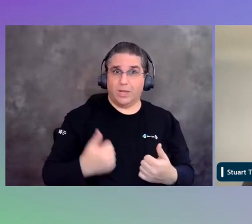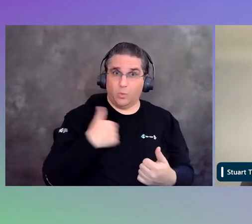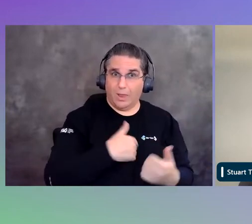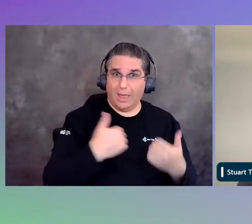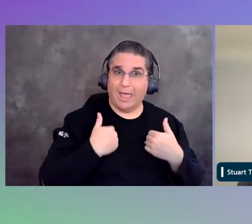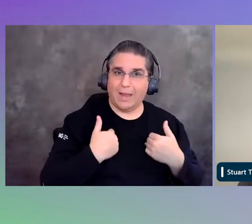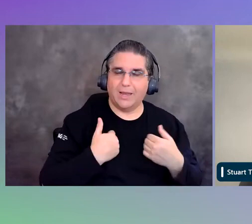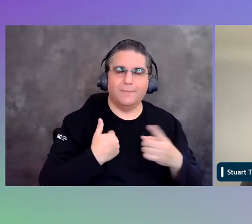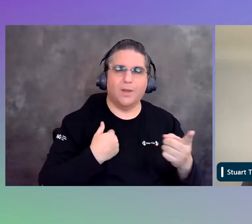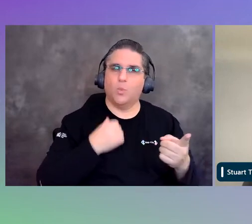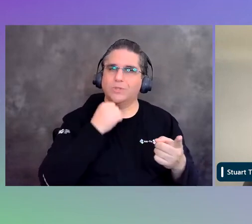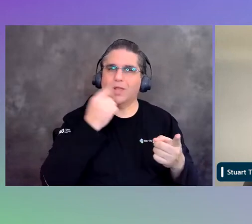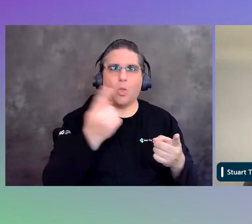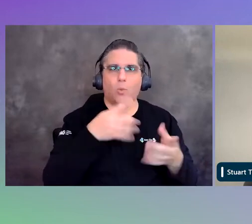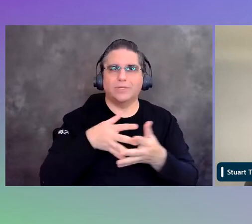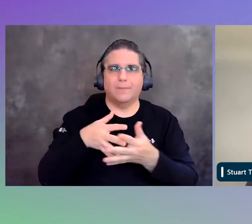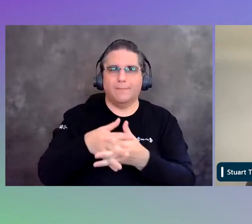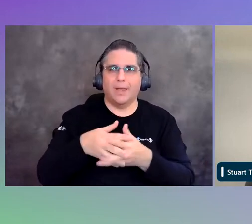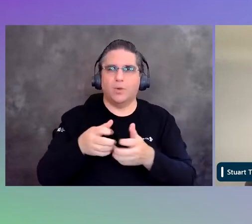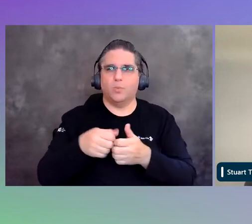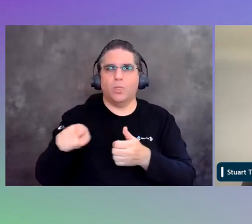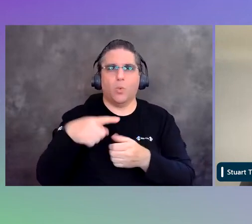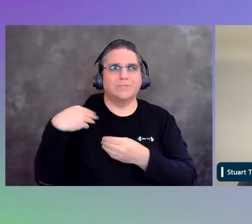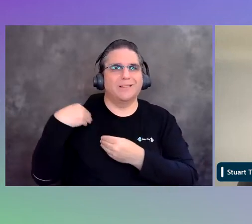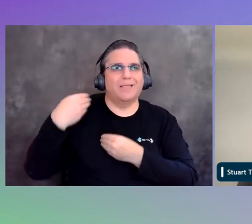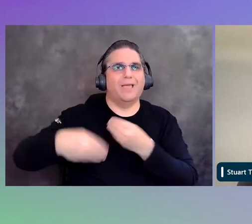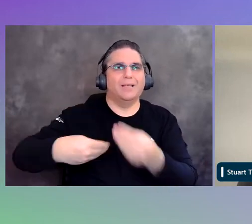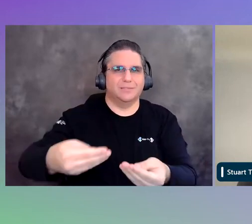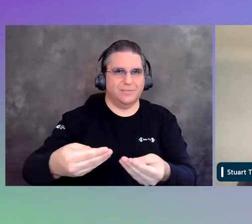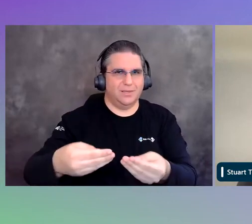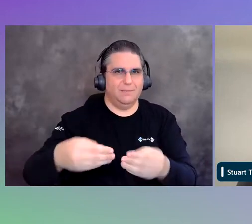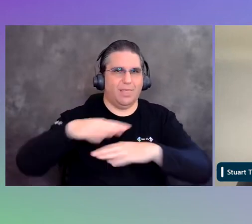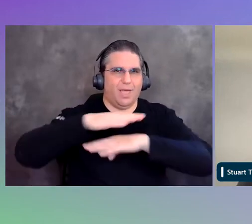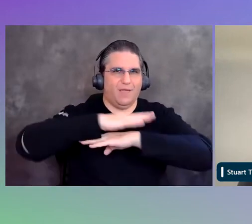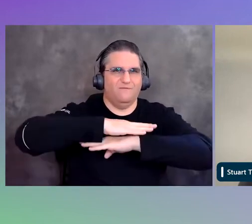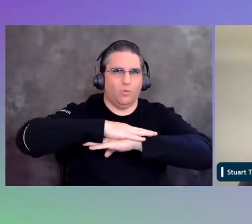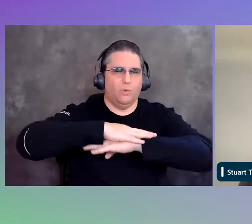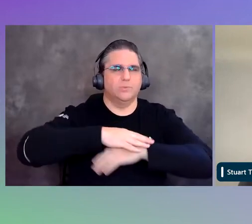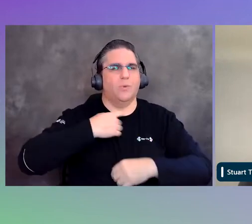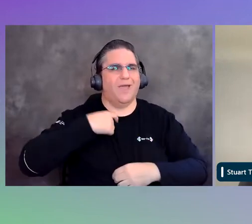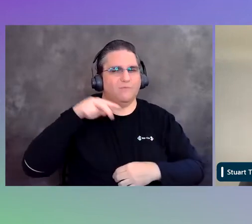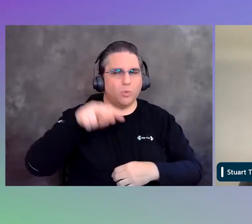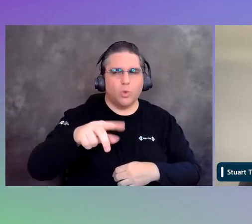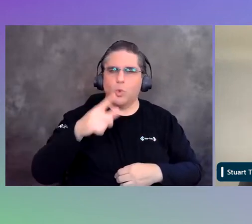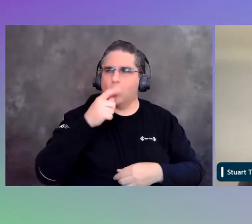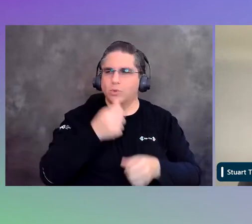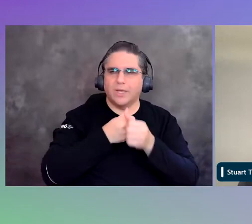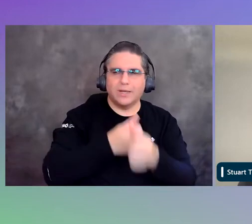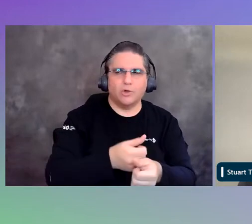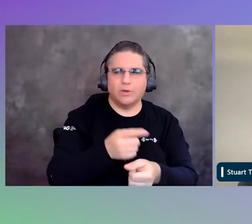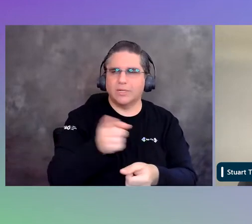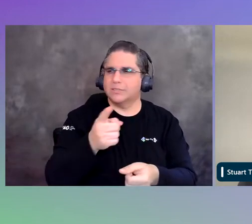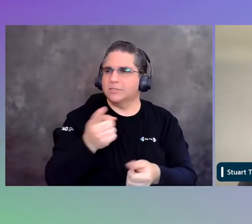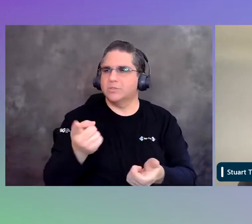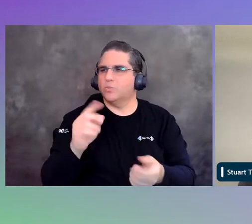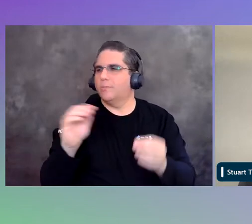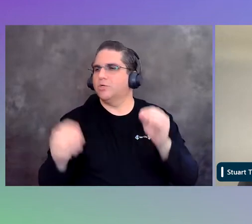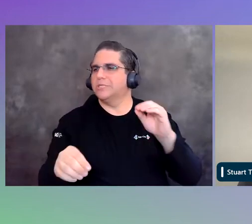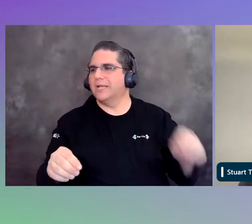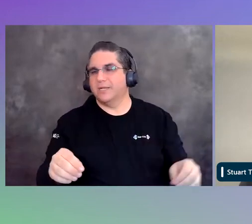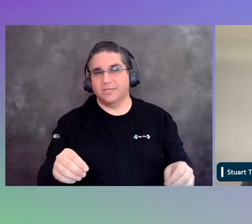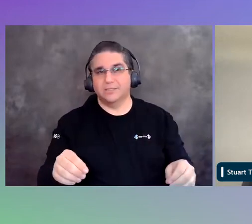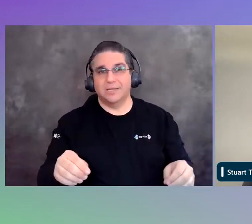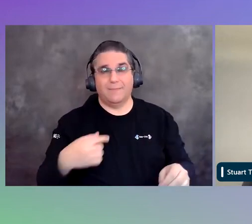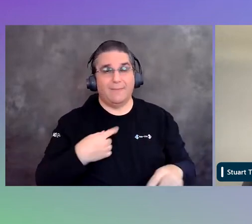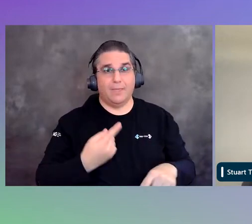embedded in these legacy platforms. So you have to look at levels of adherence. So you might not be able to move wholesale